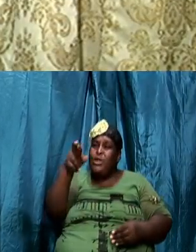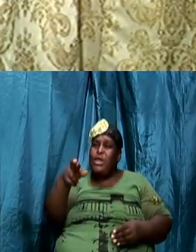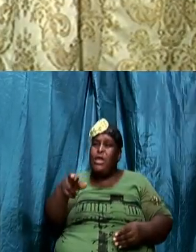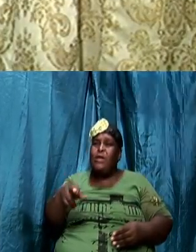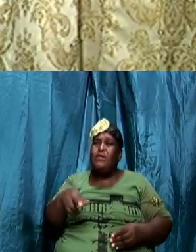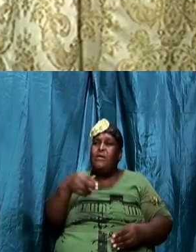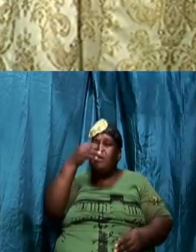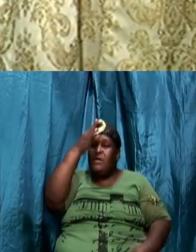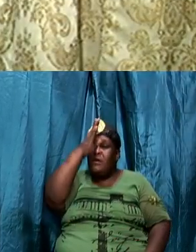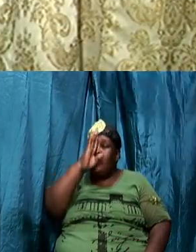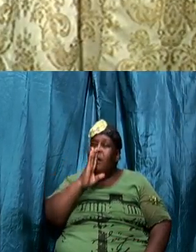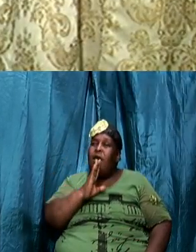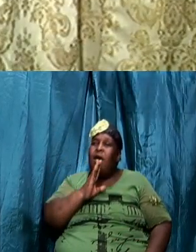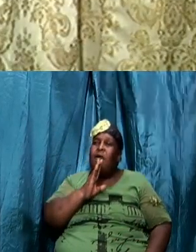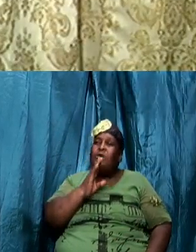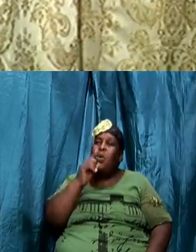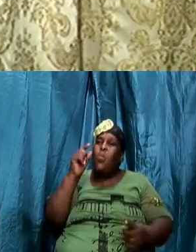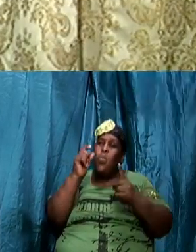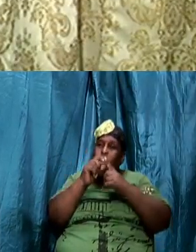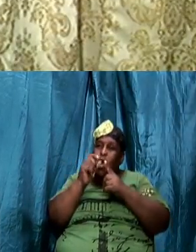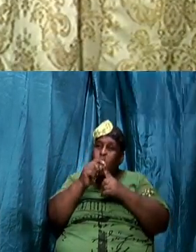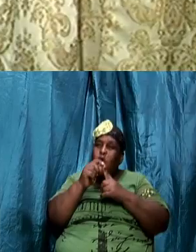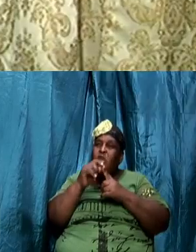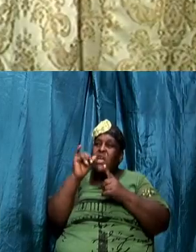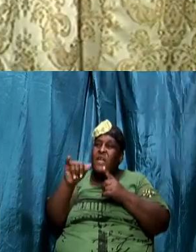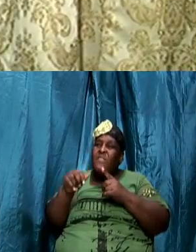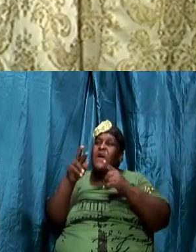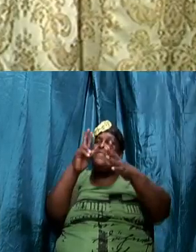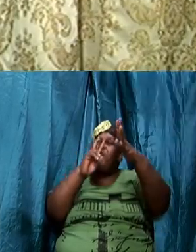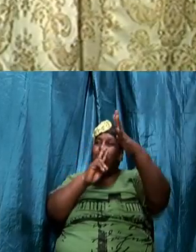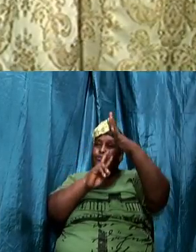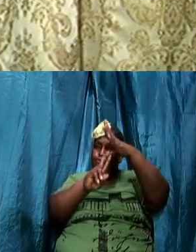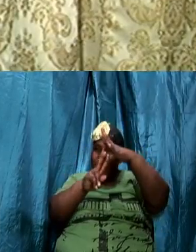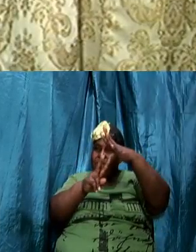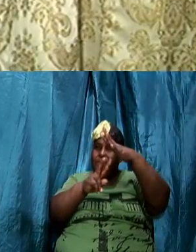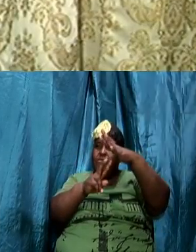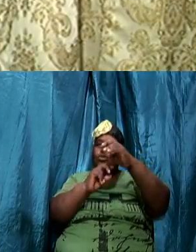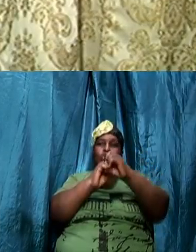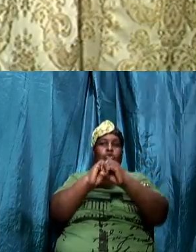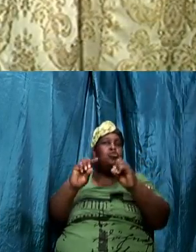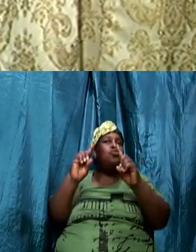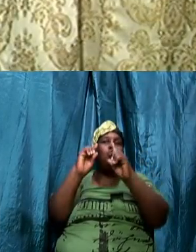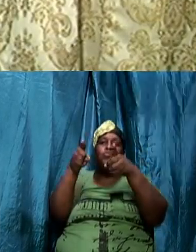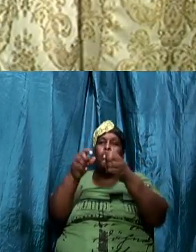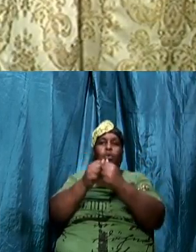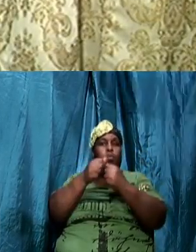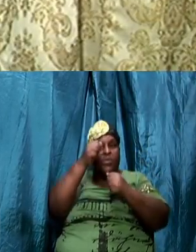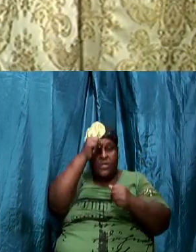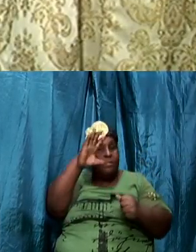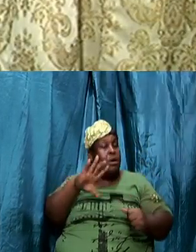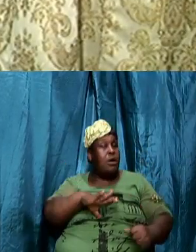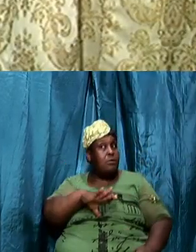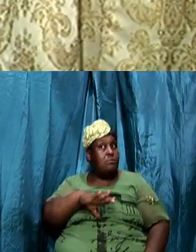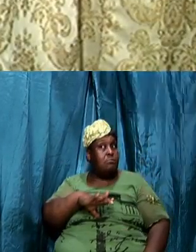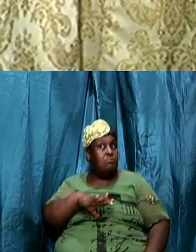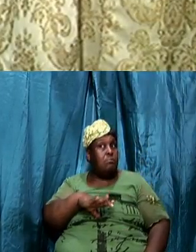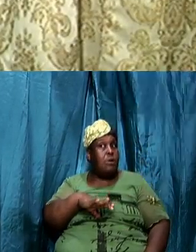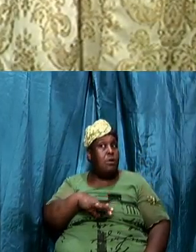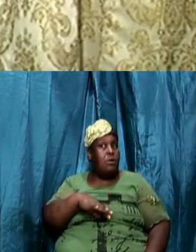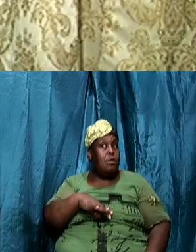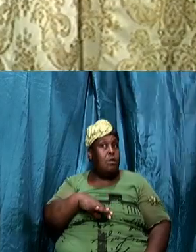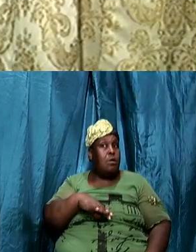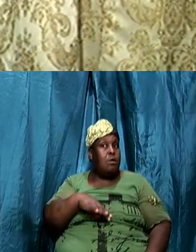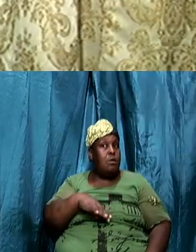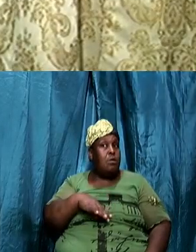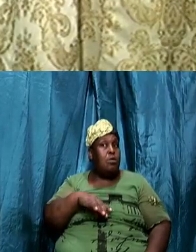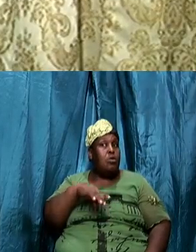God's word was that Balaam, don't go with the men. And did you know that